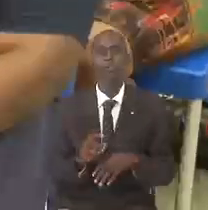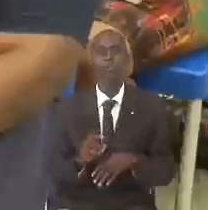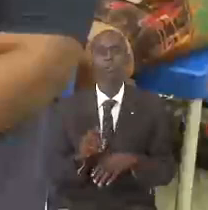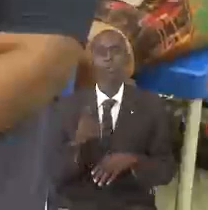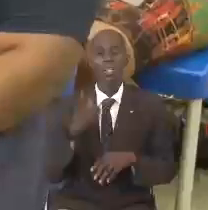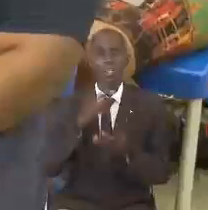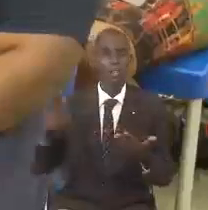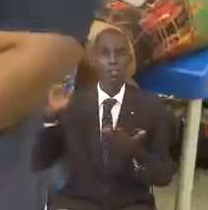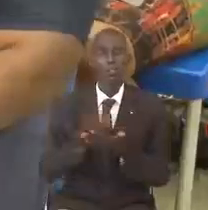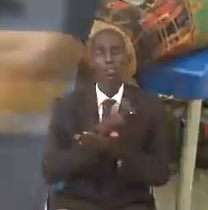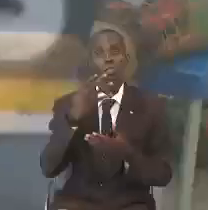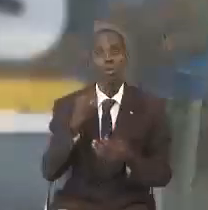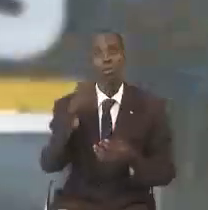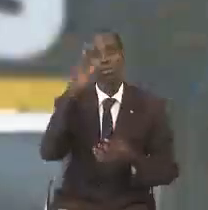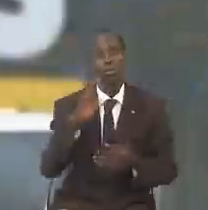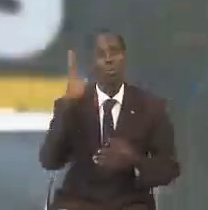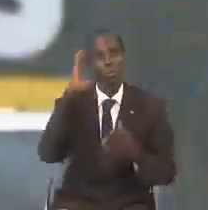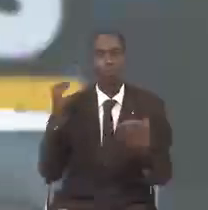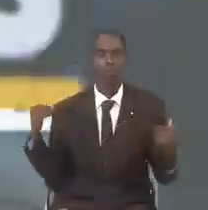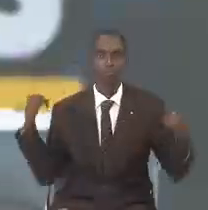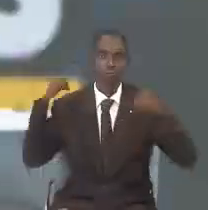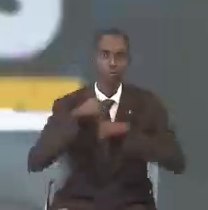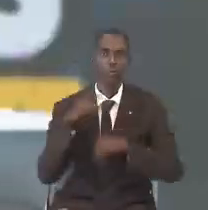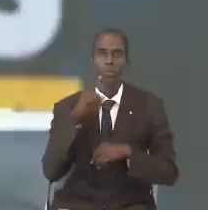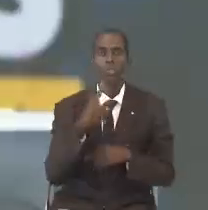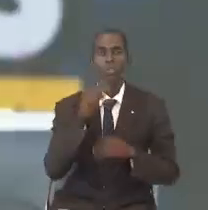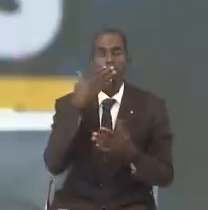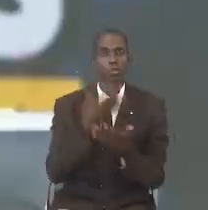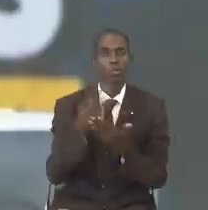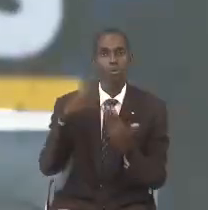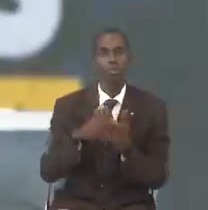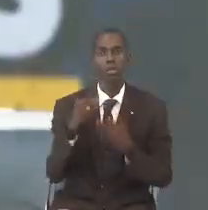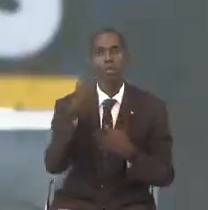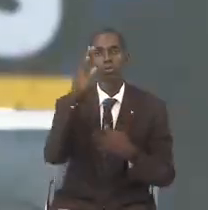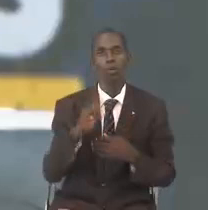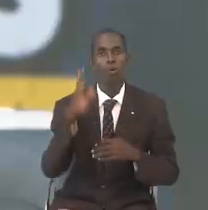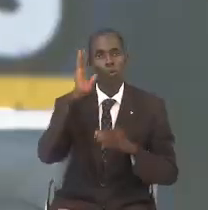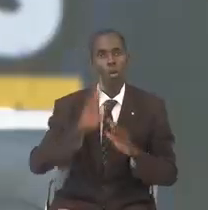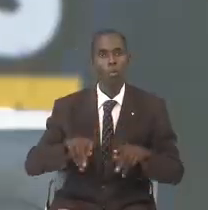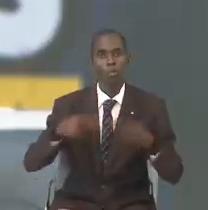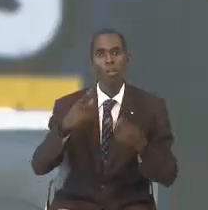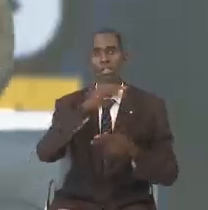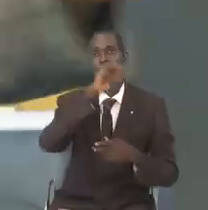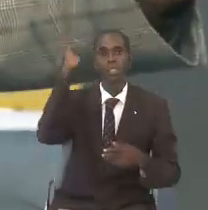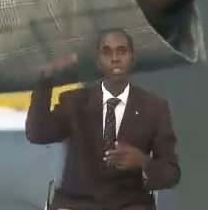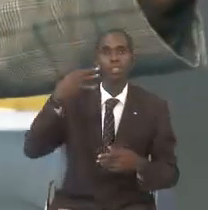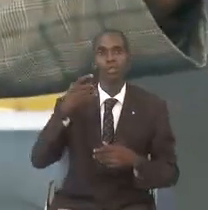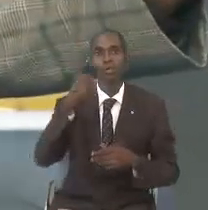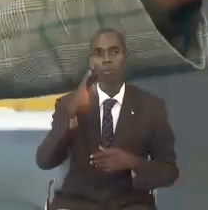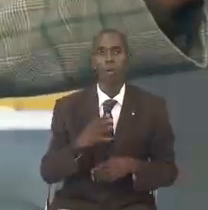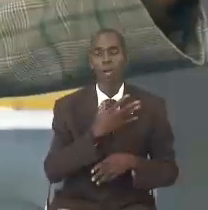Lord will clothe you. The goodness of the Lord will provide the grace of God. And the robe